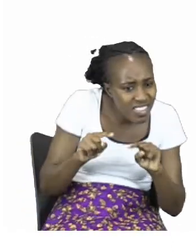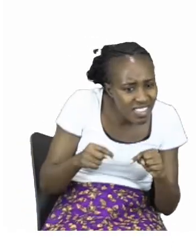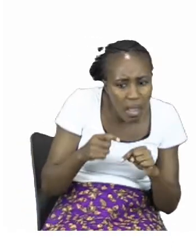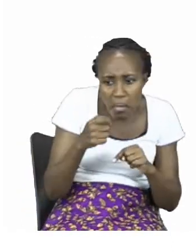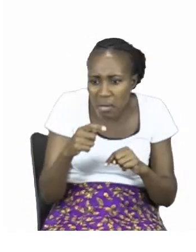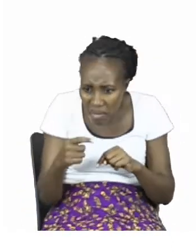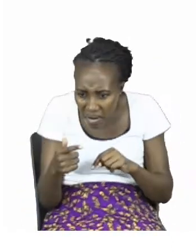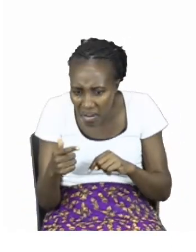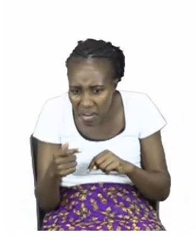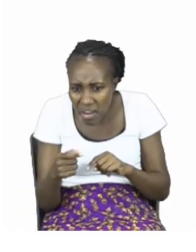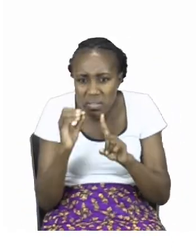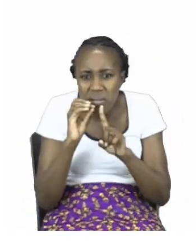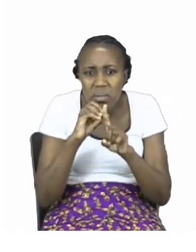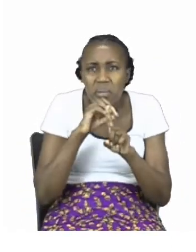rice,